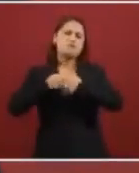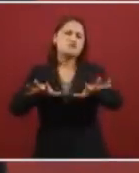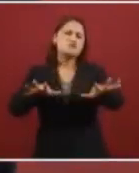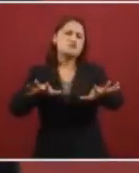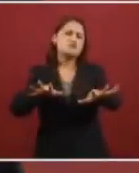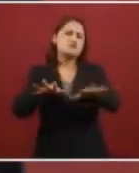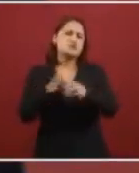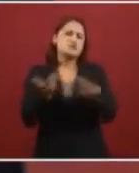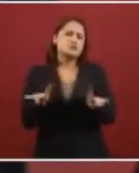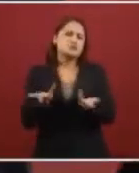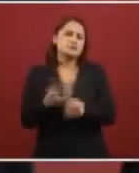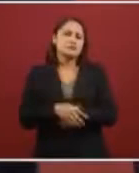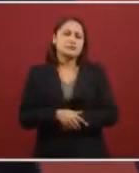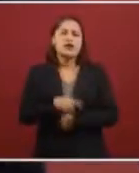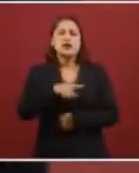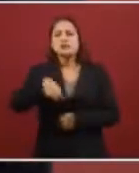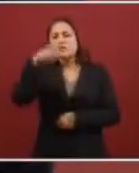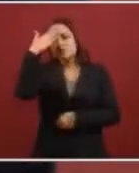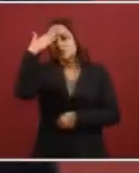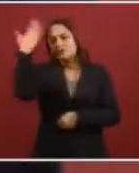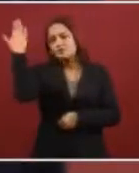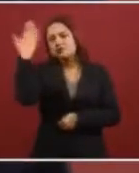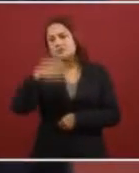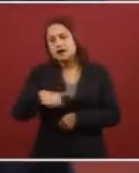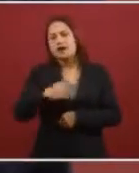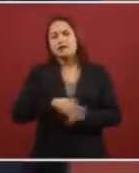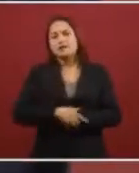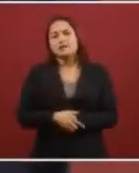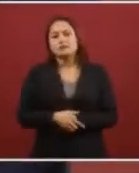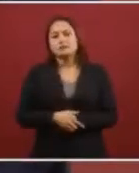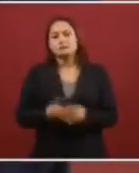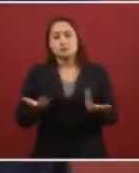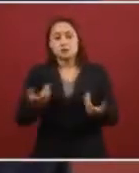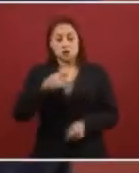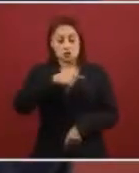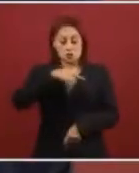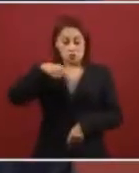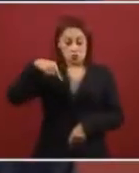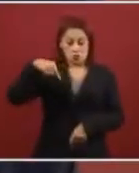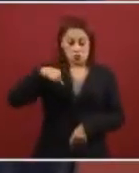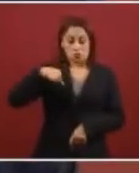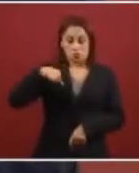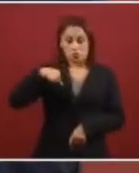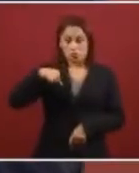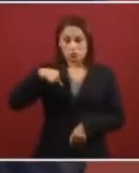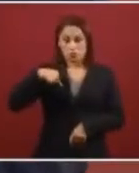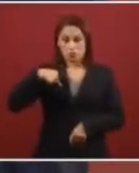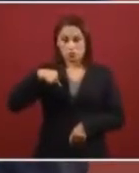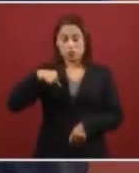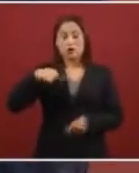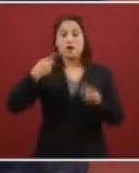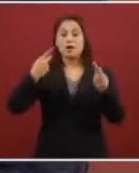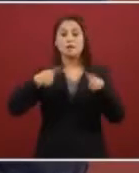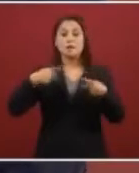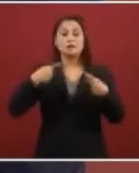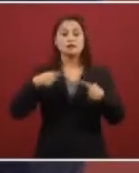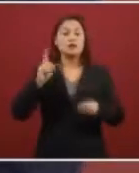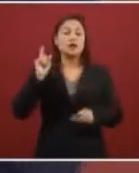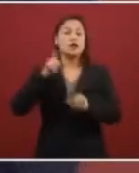todo lo que that's in, hidden everything hacemos, that has to do with this se transparente.